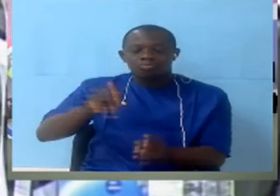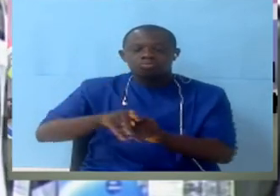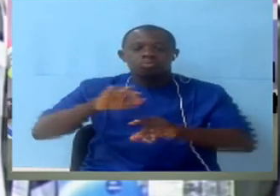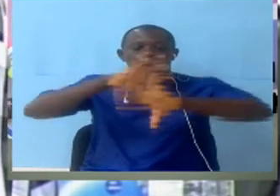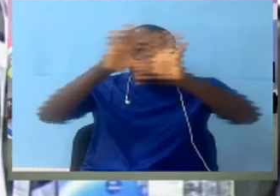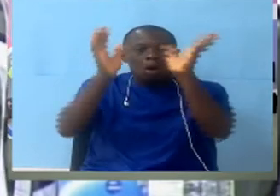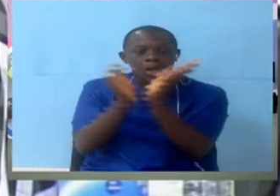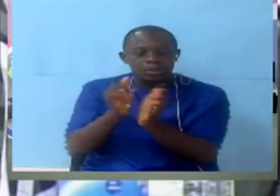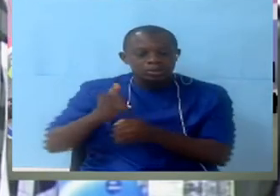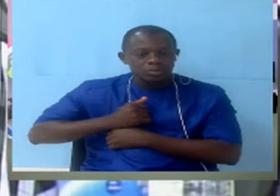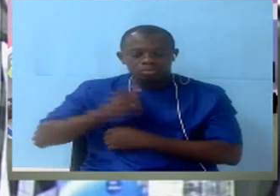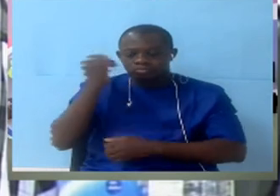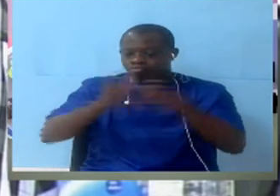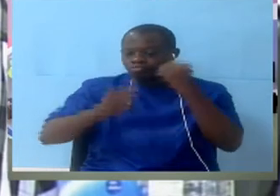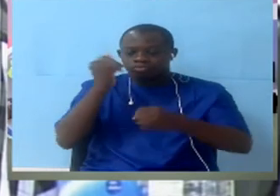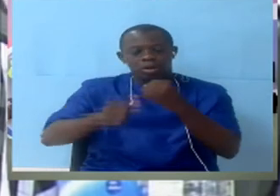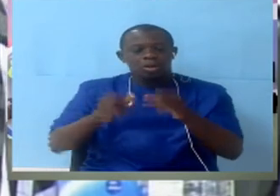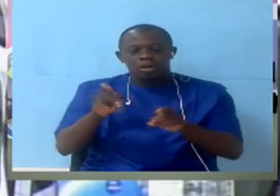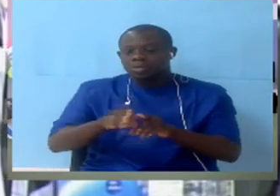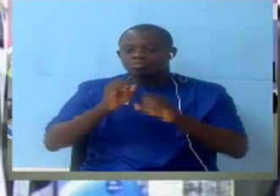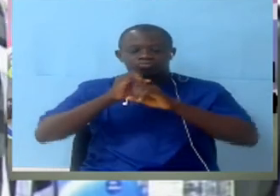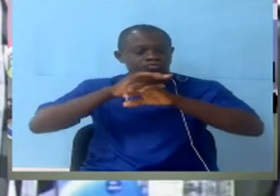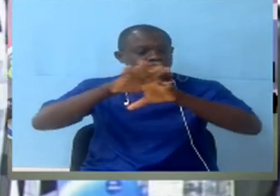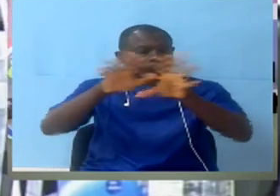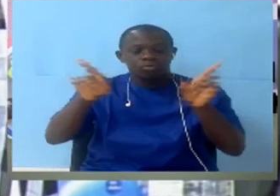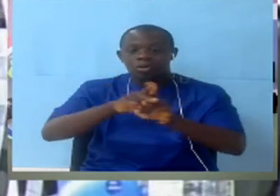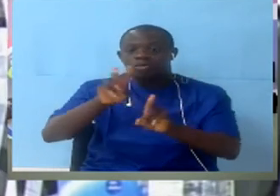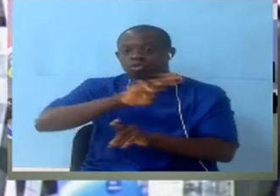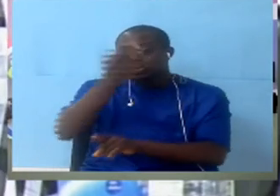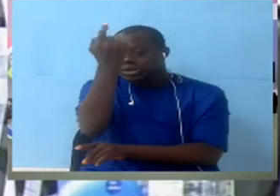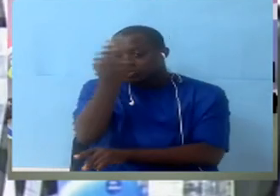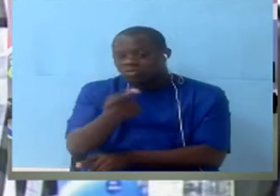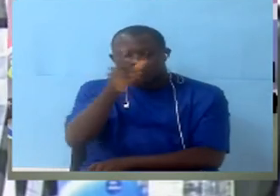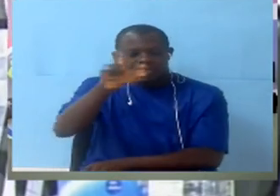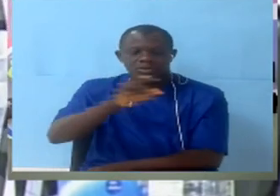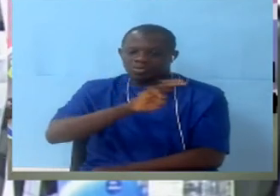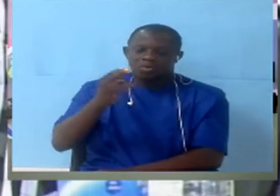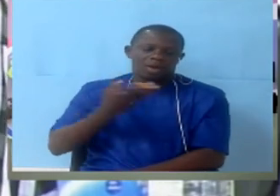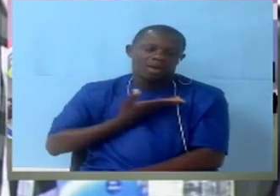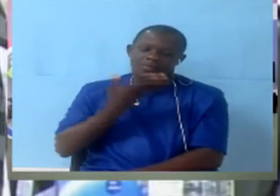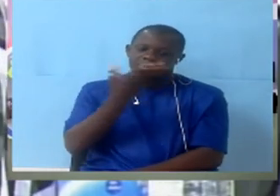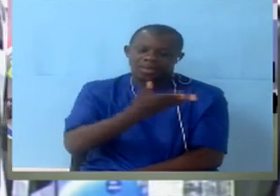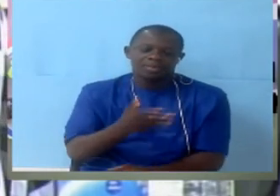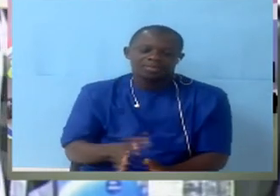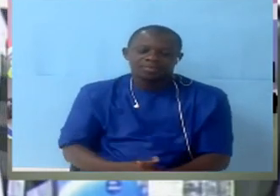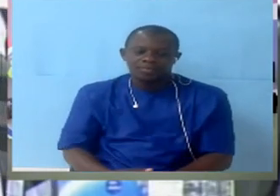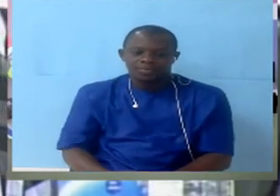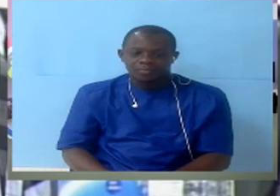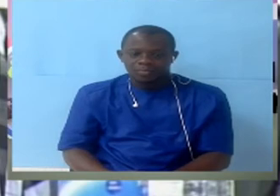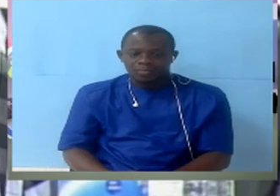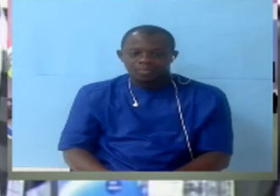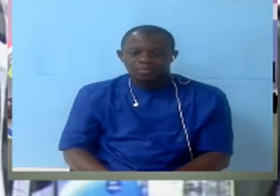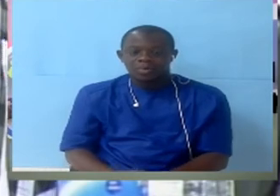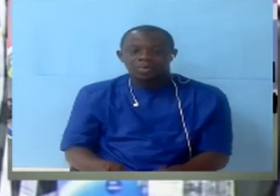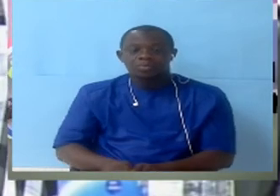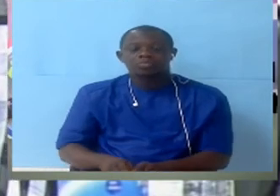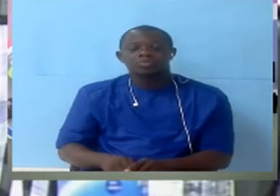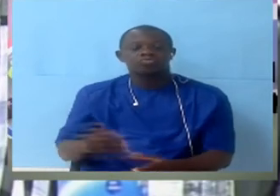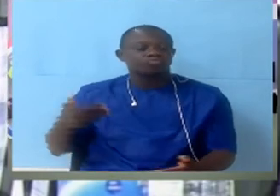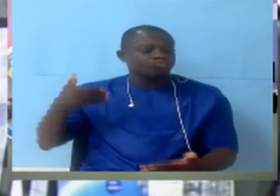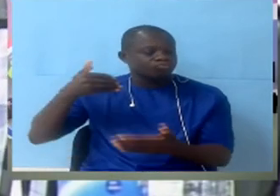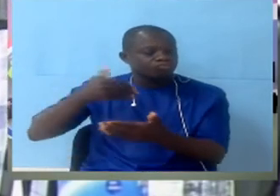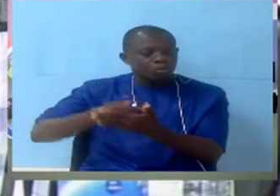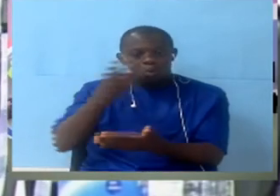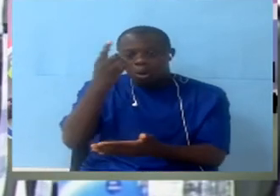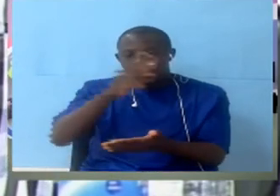securities at the NIA ran away. Not even a single one of them was. Almost local killing for my NIA security from JJ. Took me